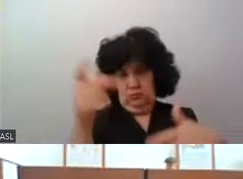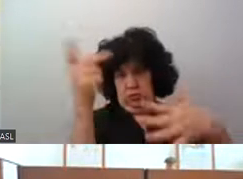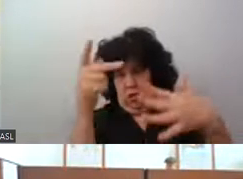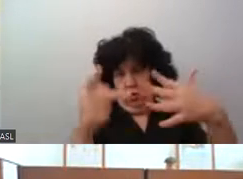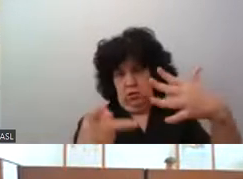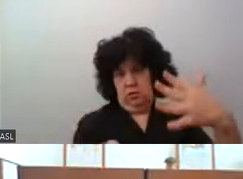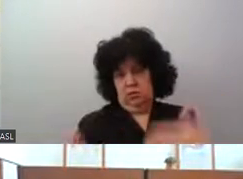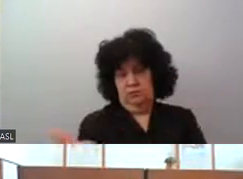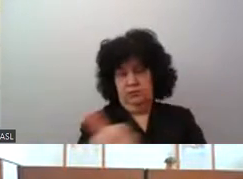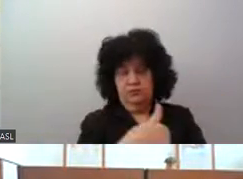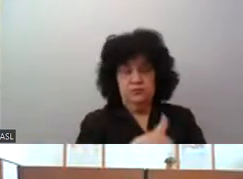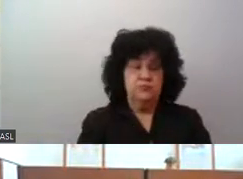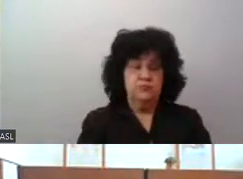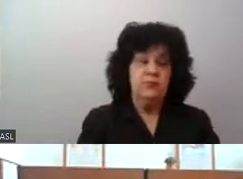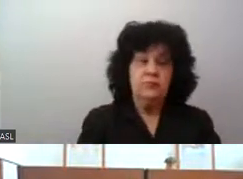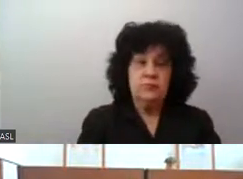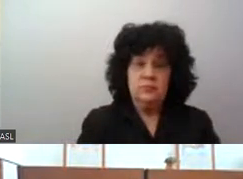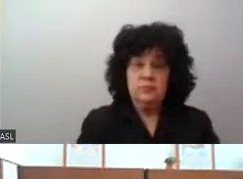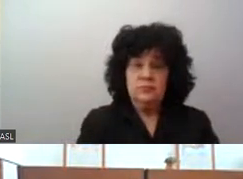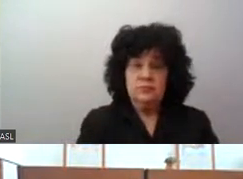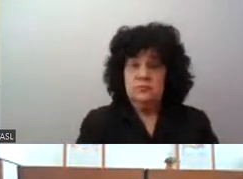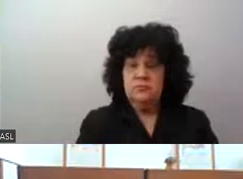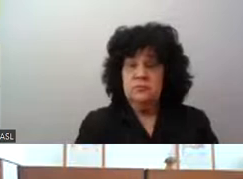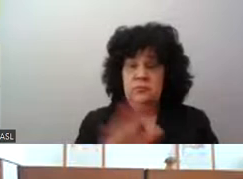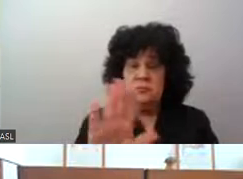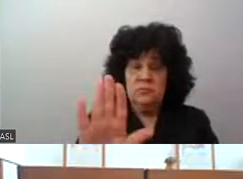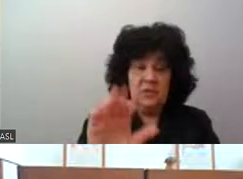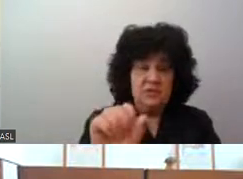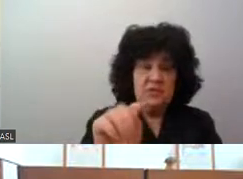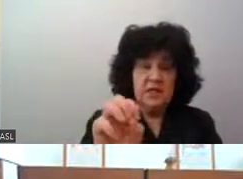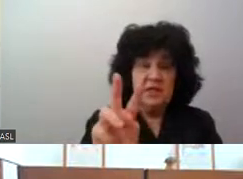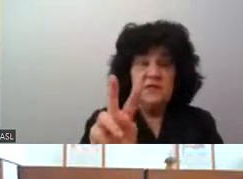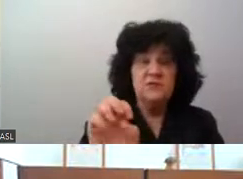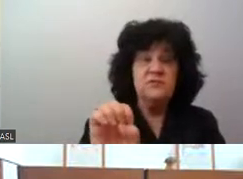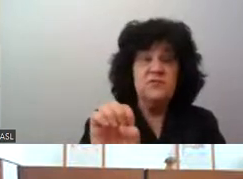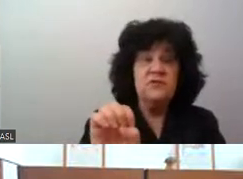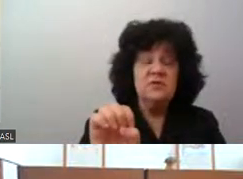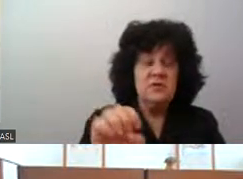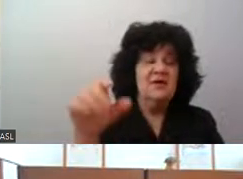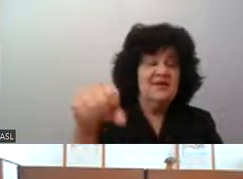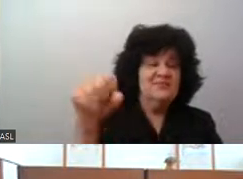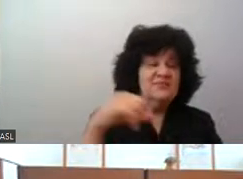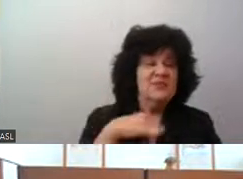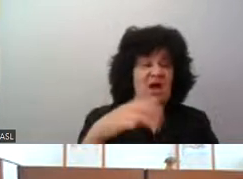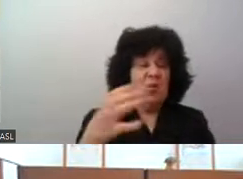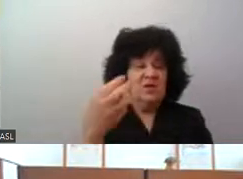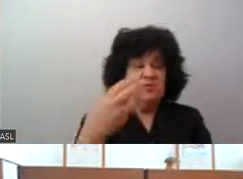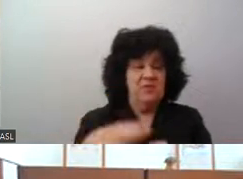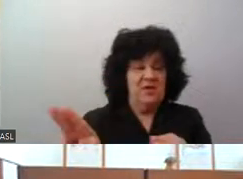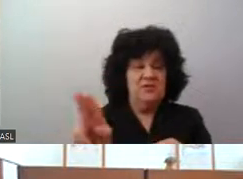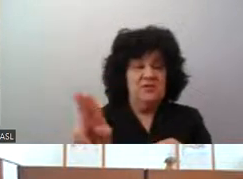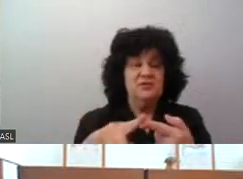All right, Steve, did you have your hand up? I was just going to briefly follow up to say that